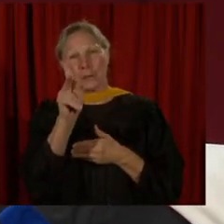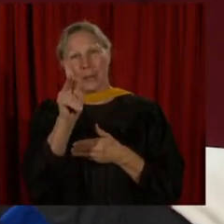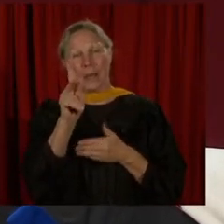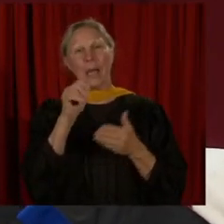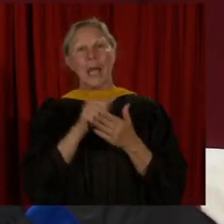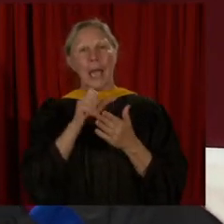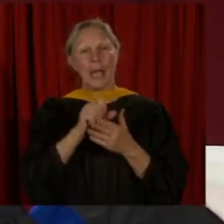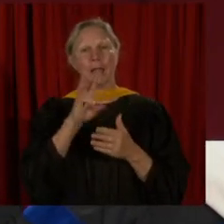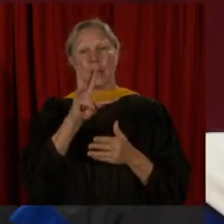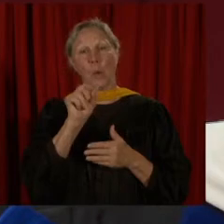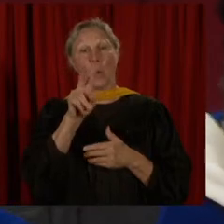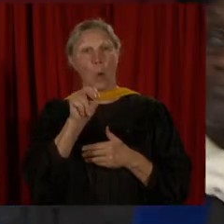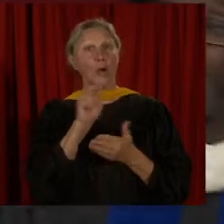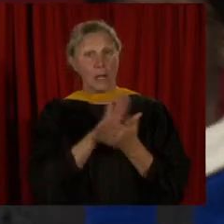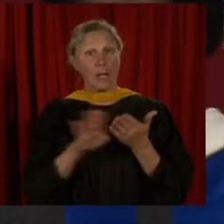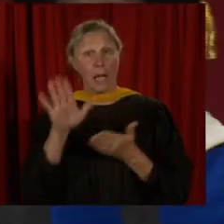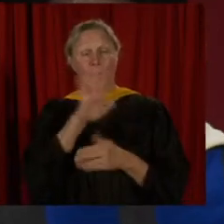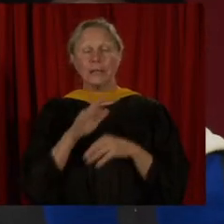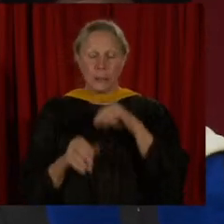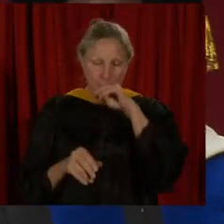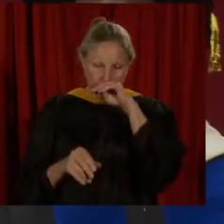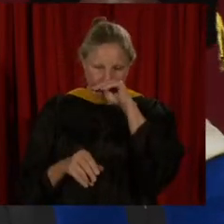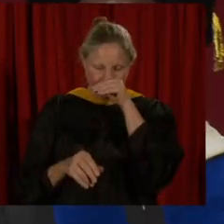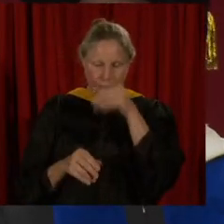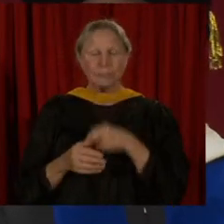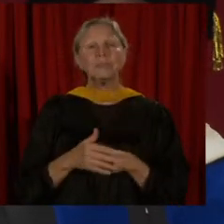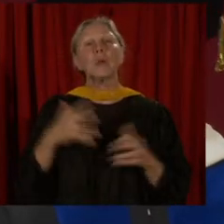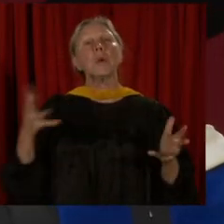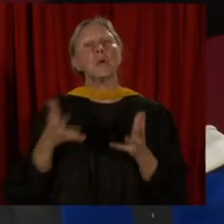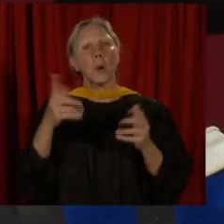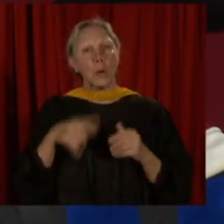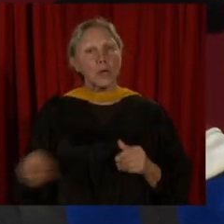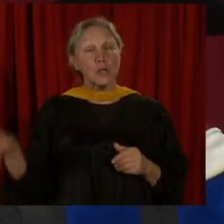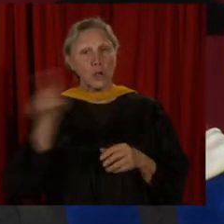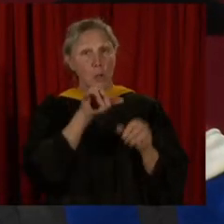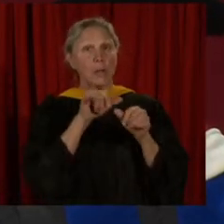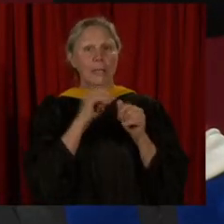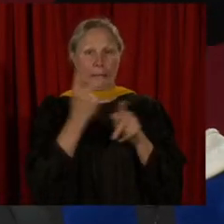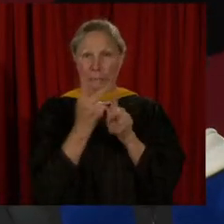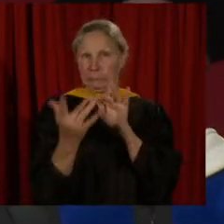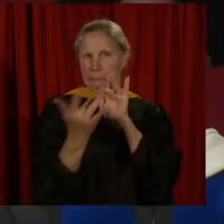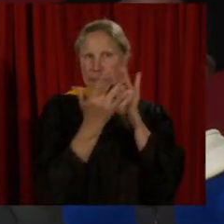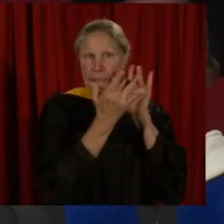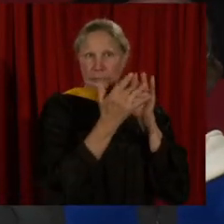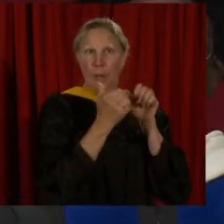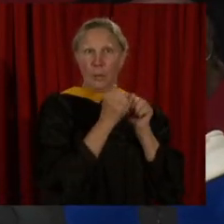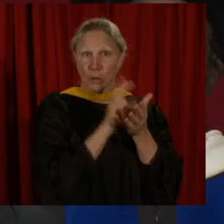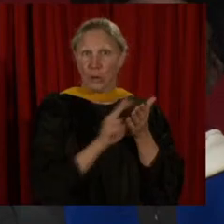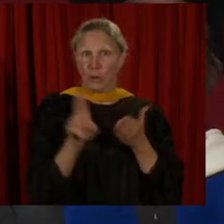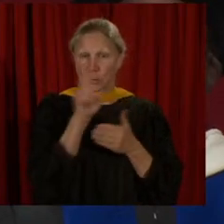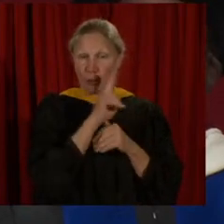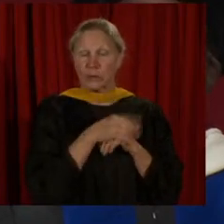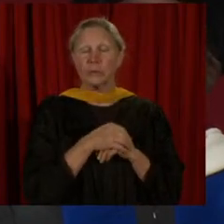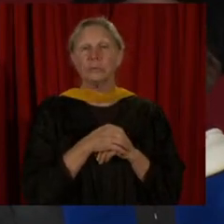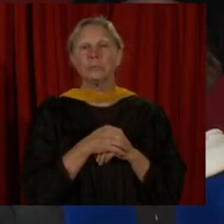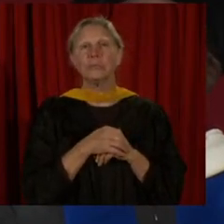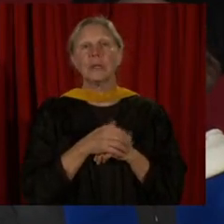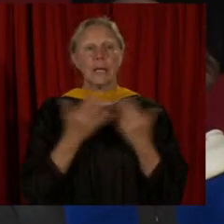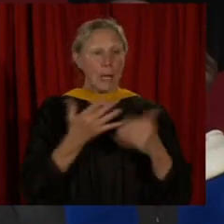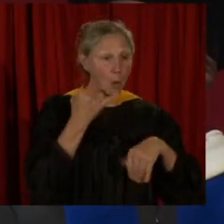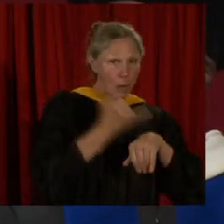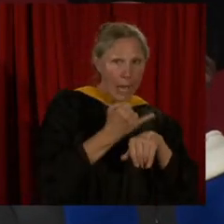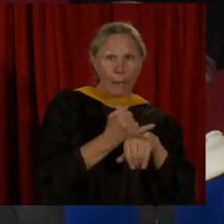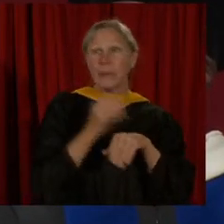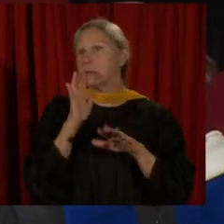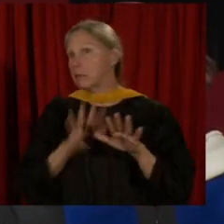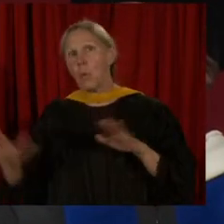the Walton College. We encourage you to stay connected with your university on campus and around